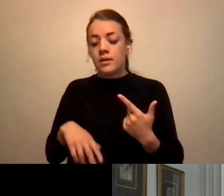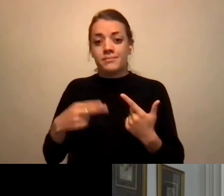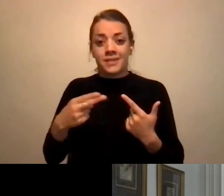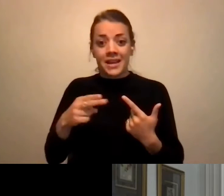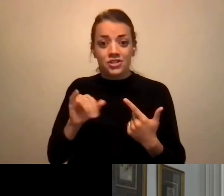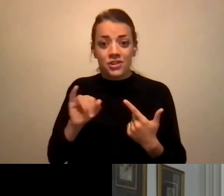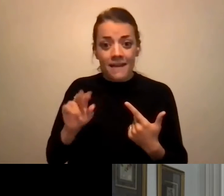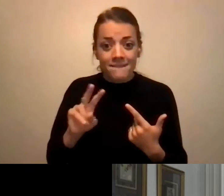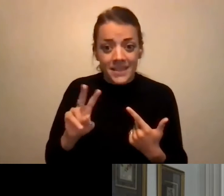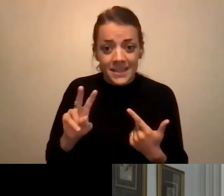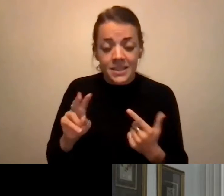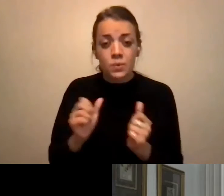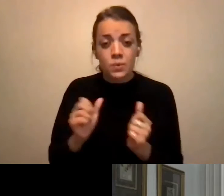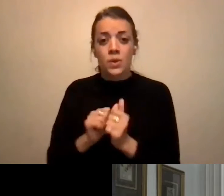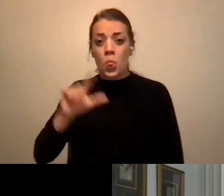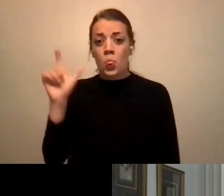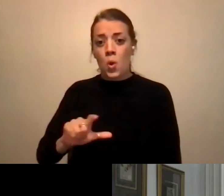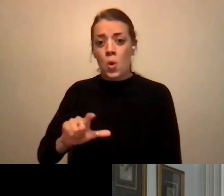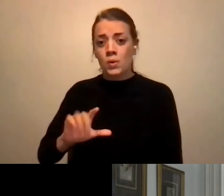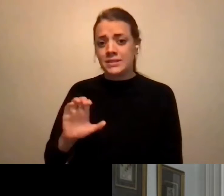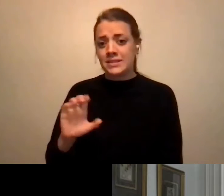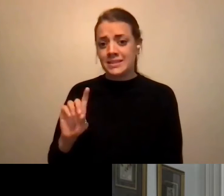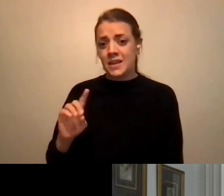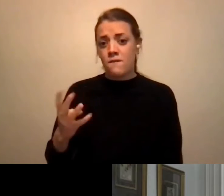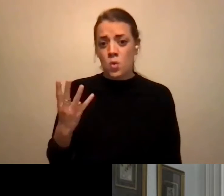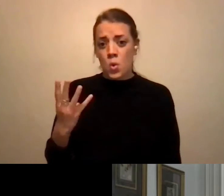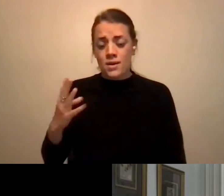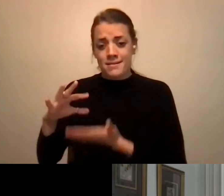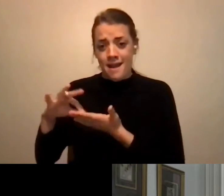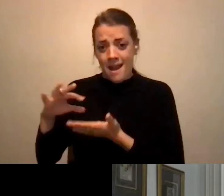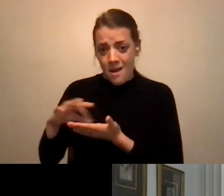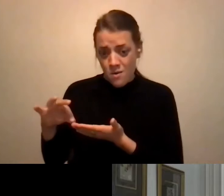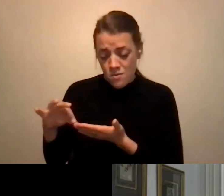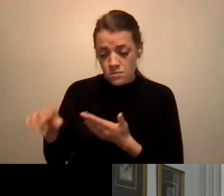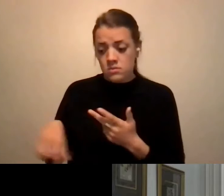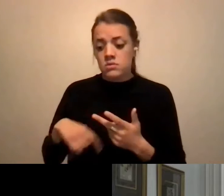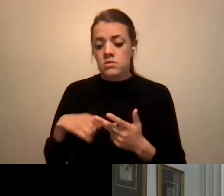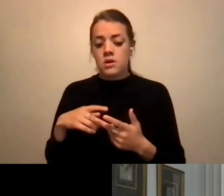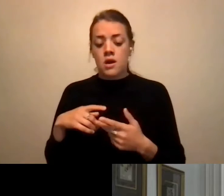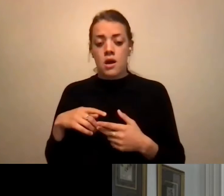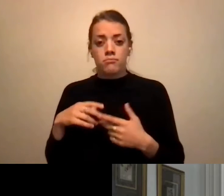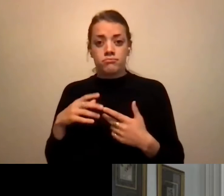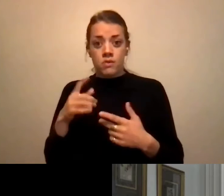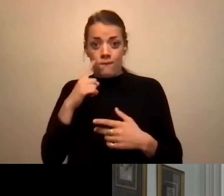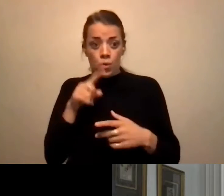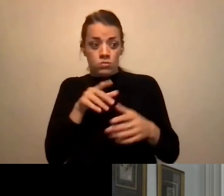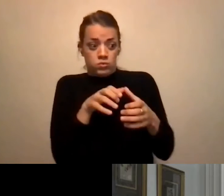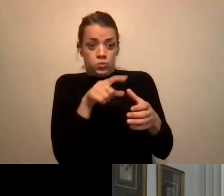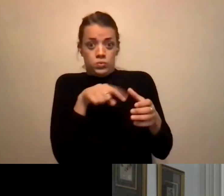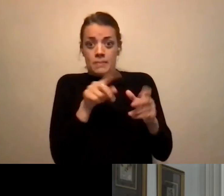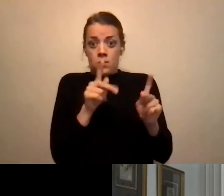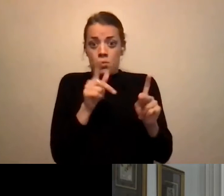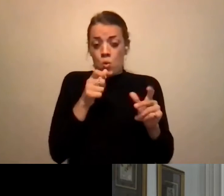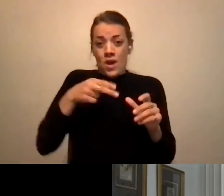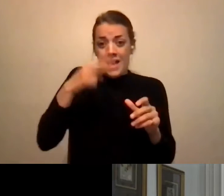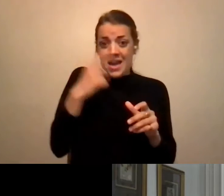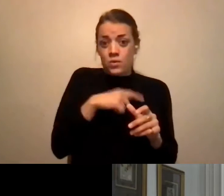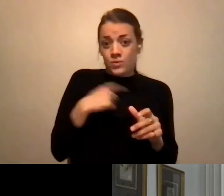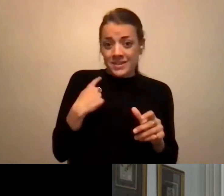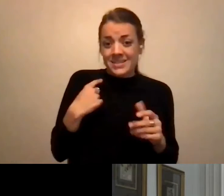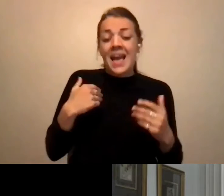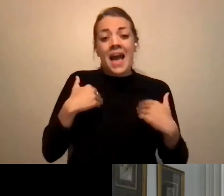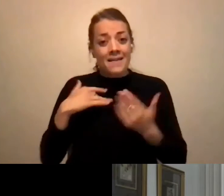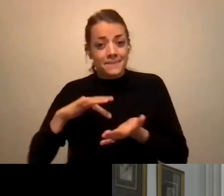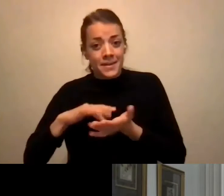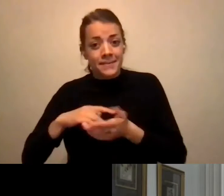CD4 count. For those people, there is a medication called Monkeypox that we can sometimes get